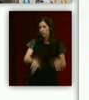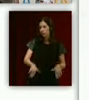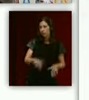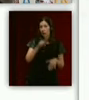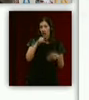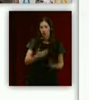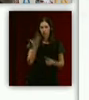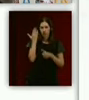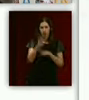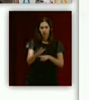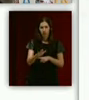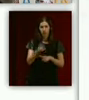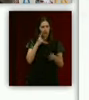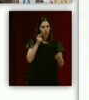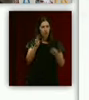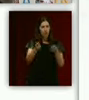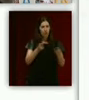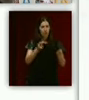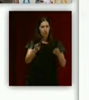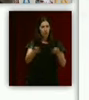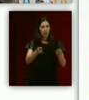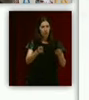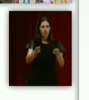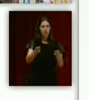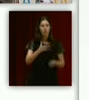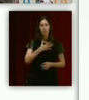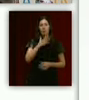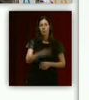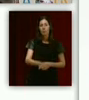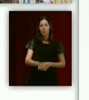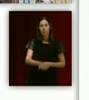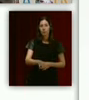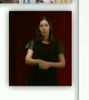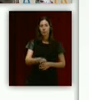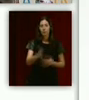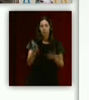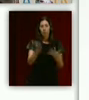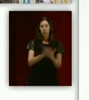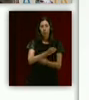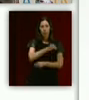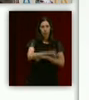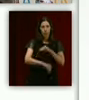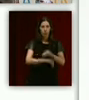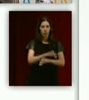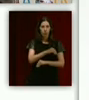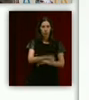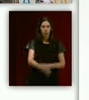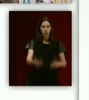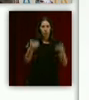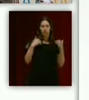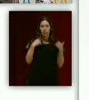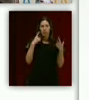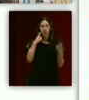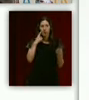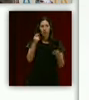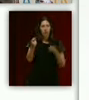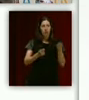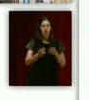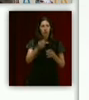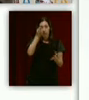the walker will come to a halt, because there is an entire control structure